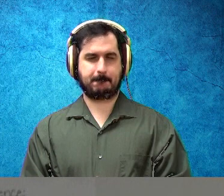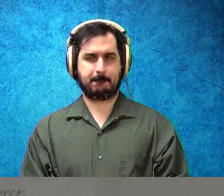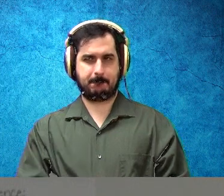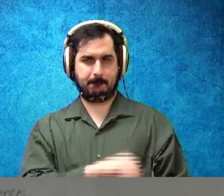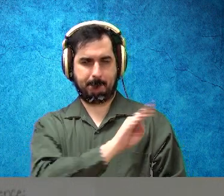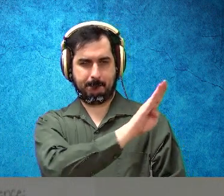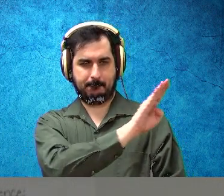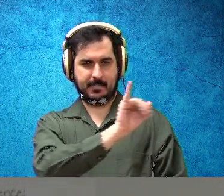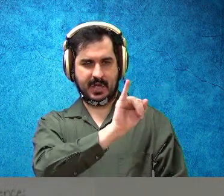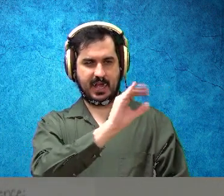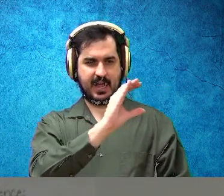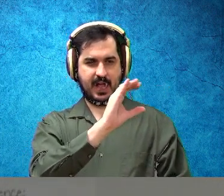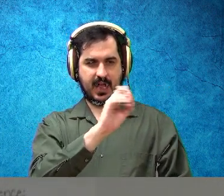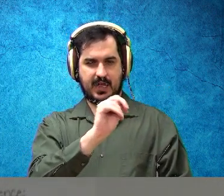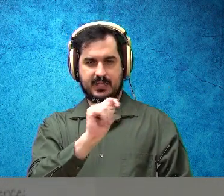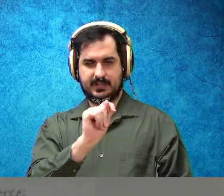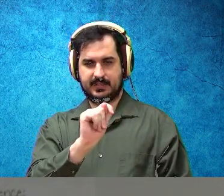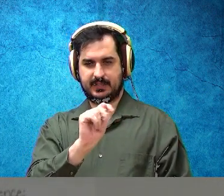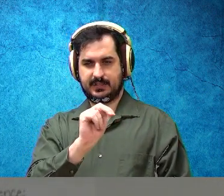bicentennial,